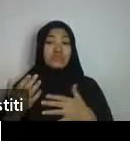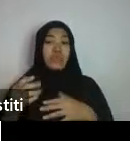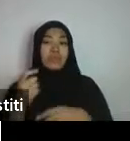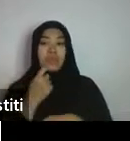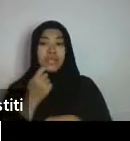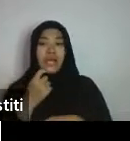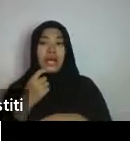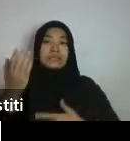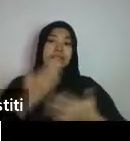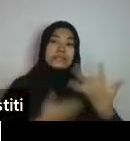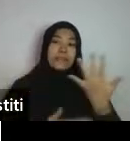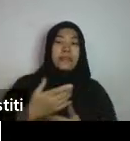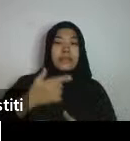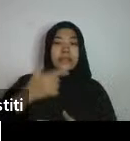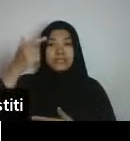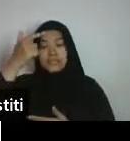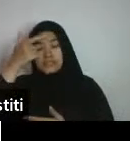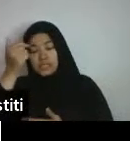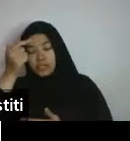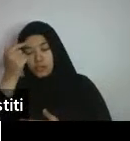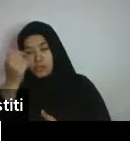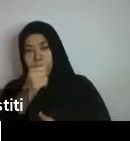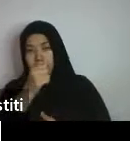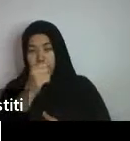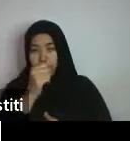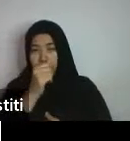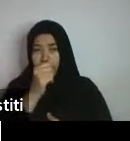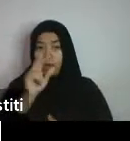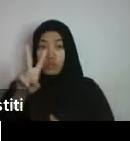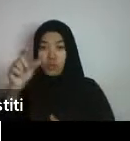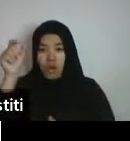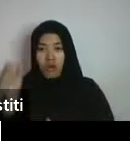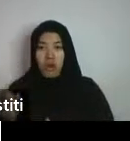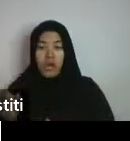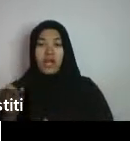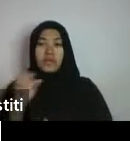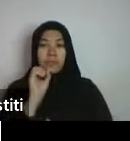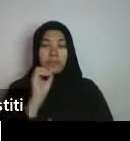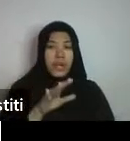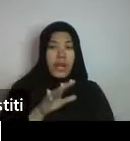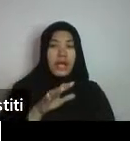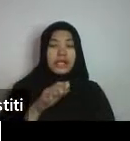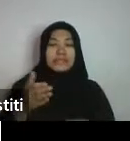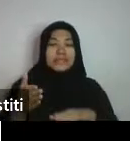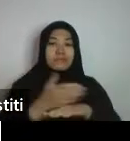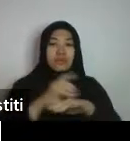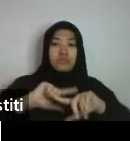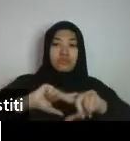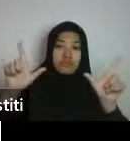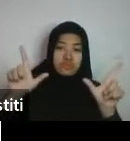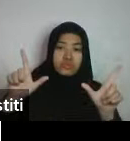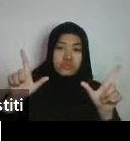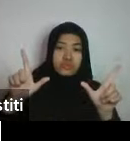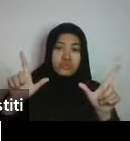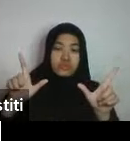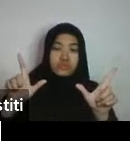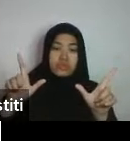Again, these are findings that were similar to what we observed in the New South Wales study.